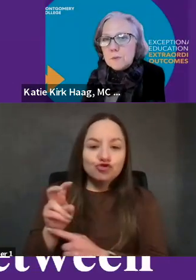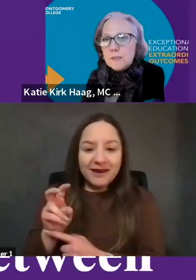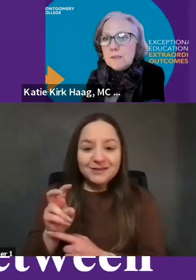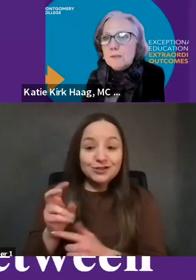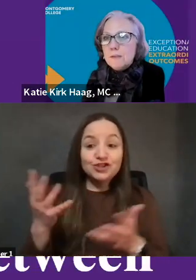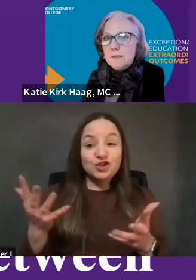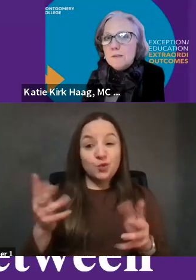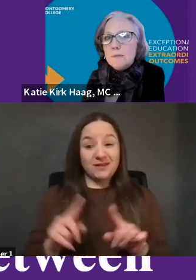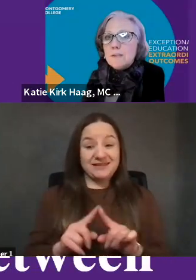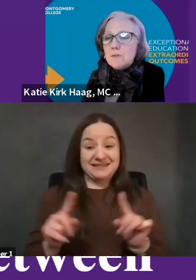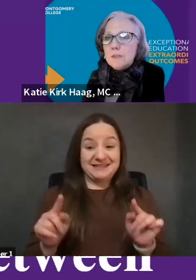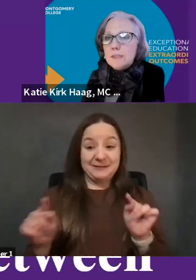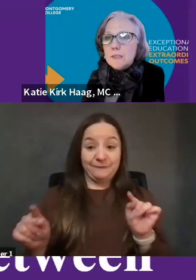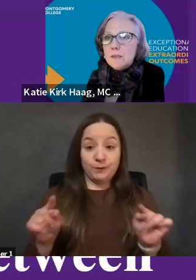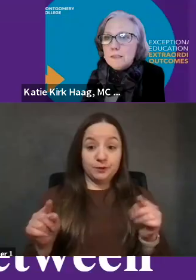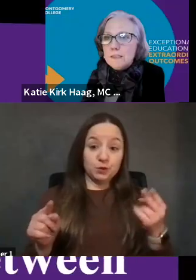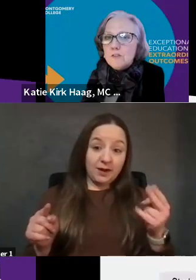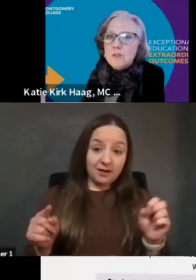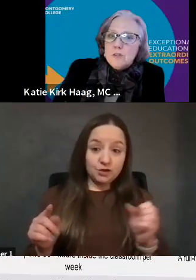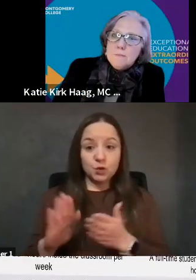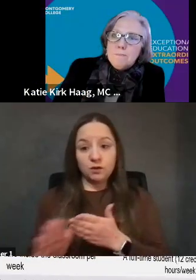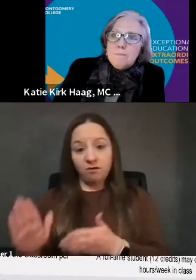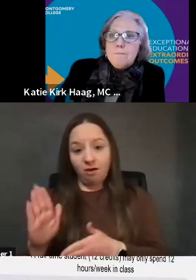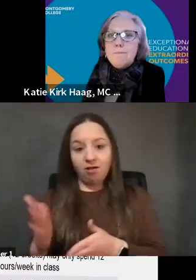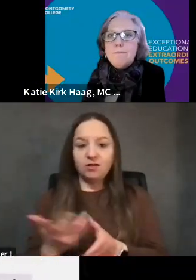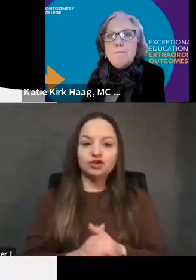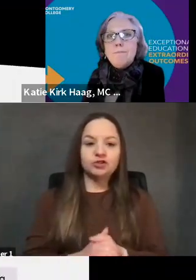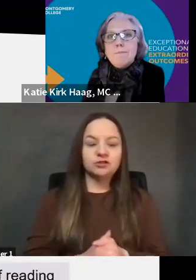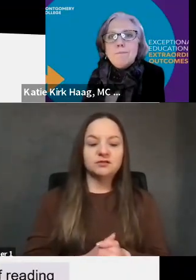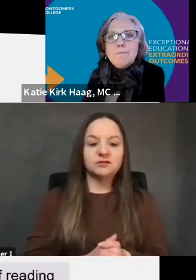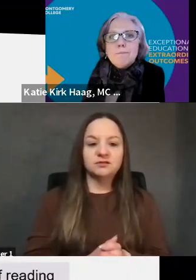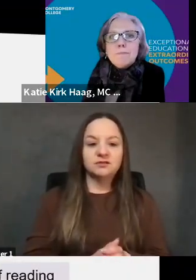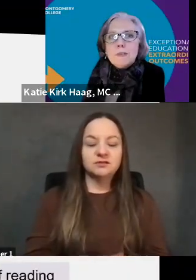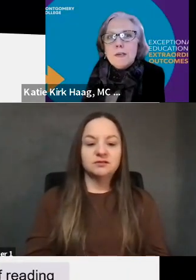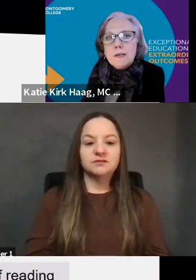differences between high school and college.